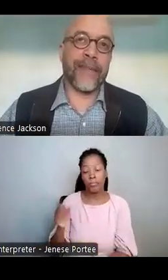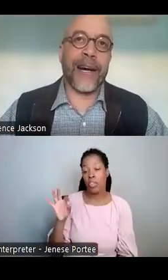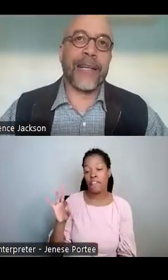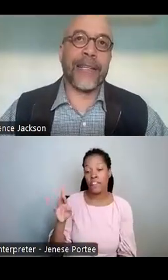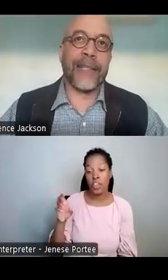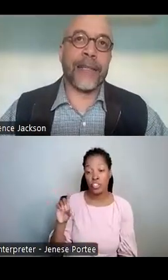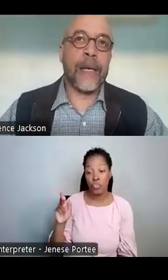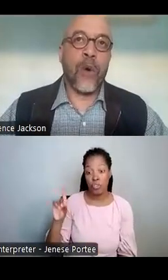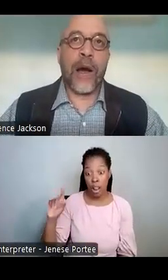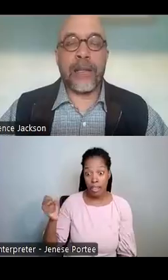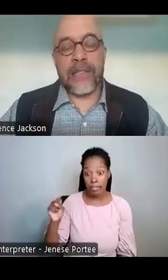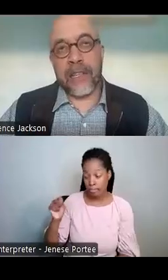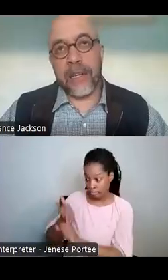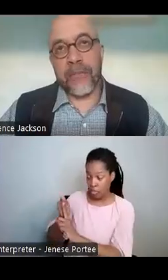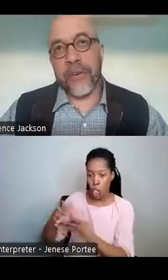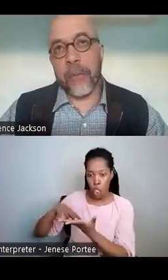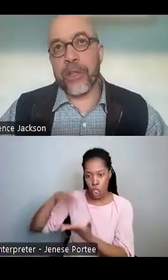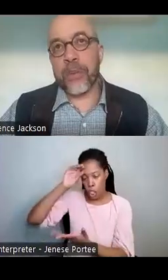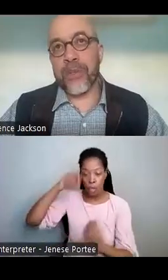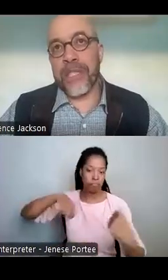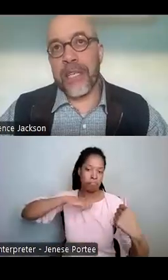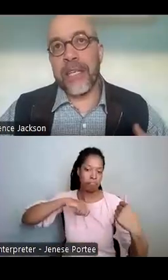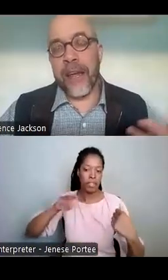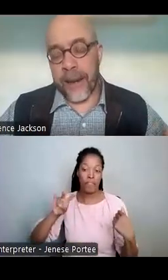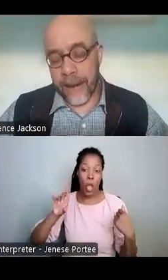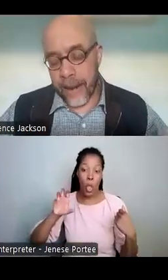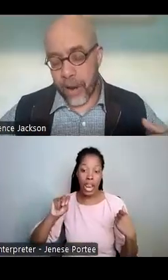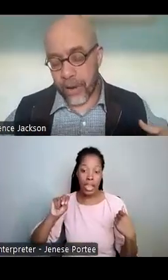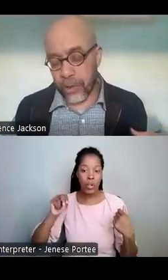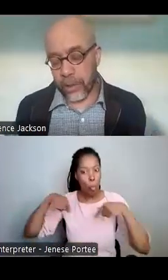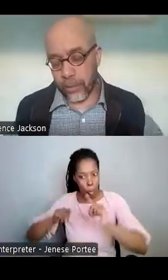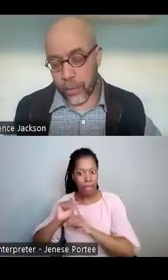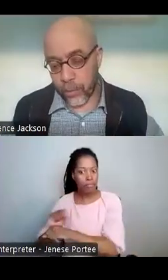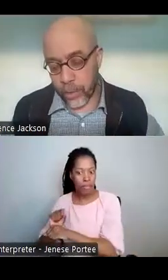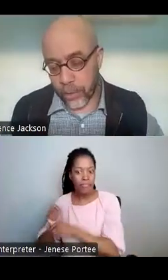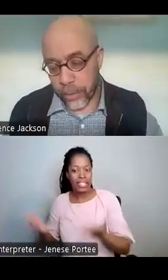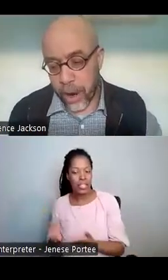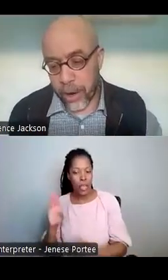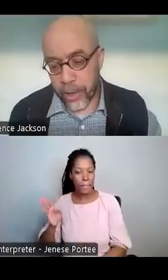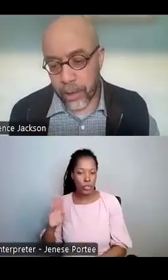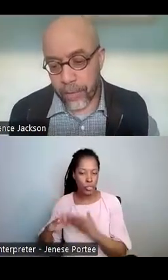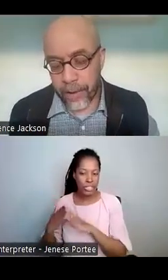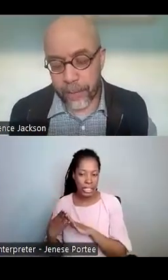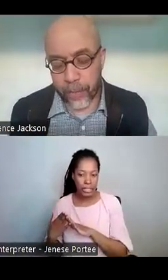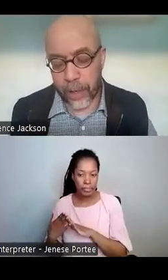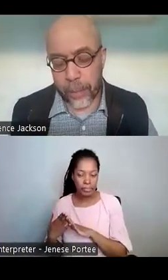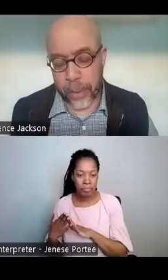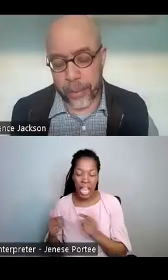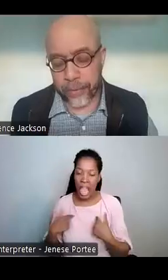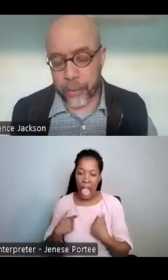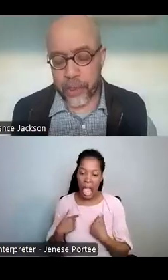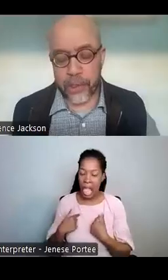play the violin while enslaved here in Baltimore City, and I really am admiring of